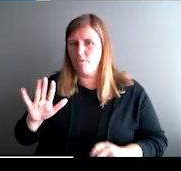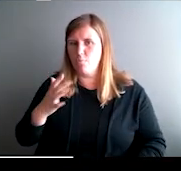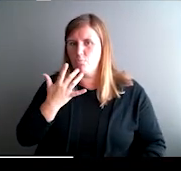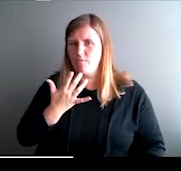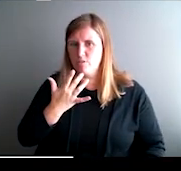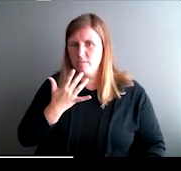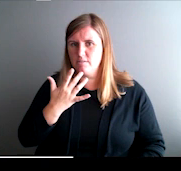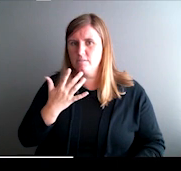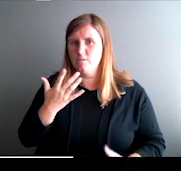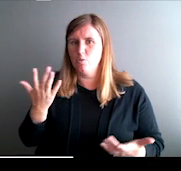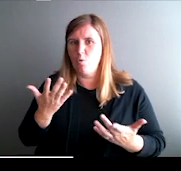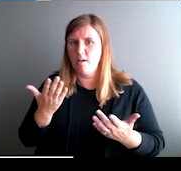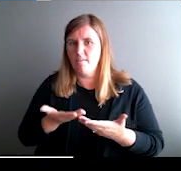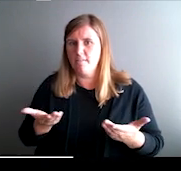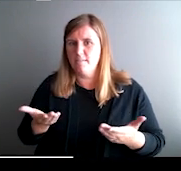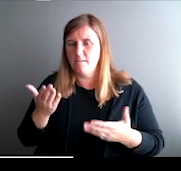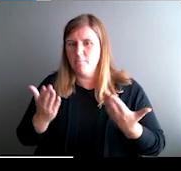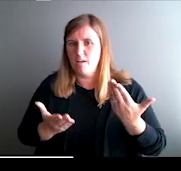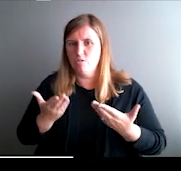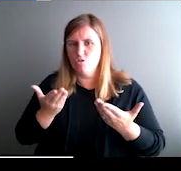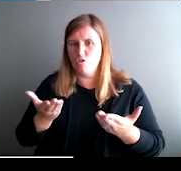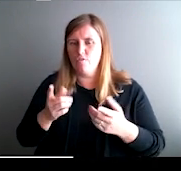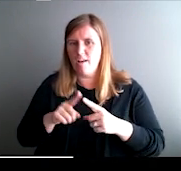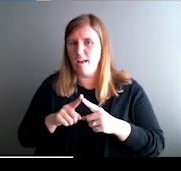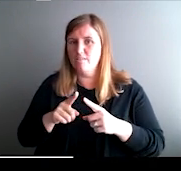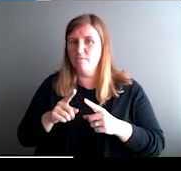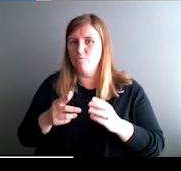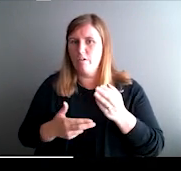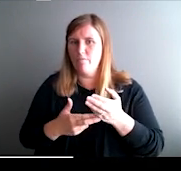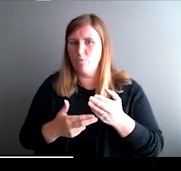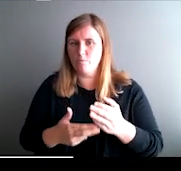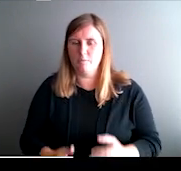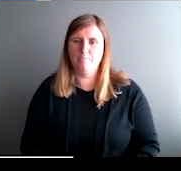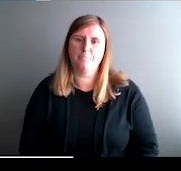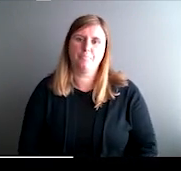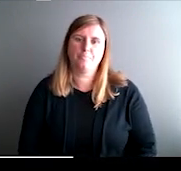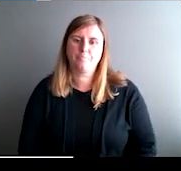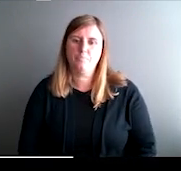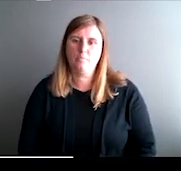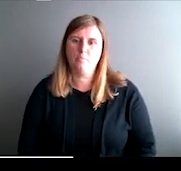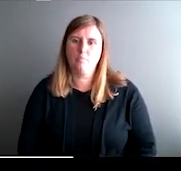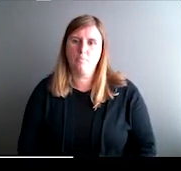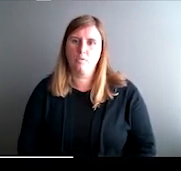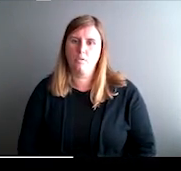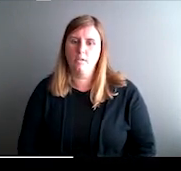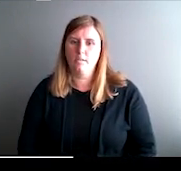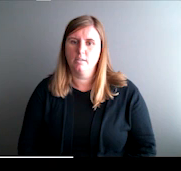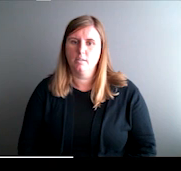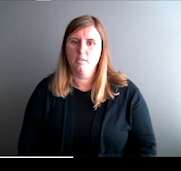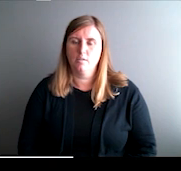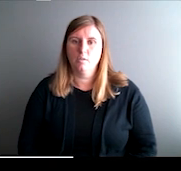that you know what things may serve as reinforcers. You're going to begin or